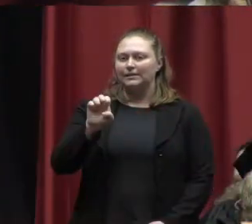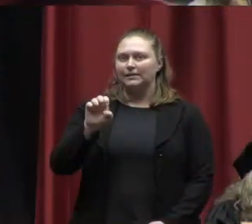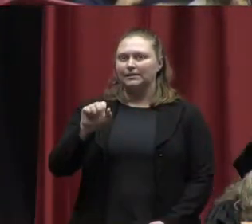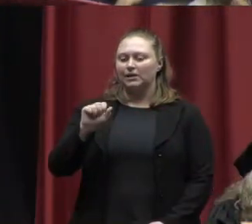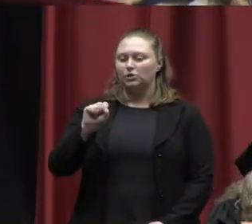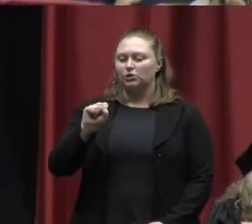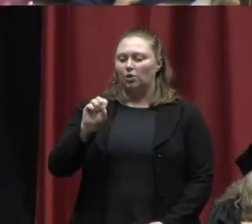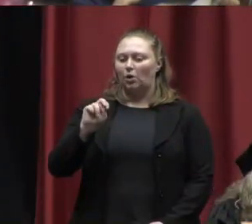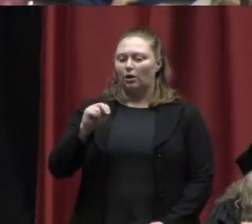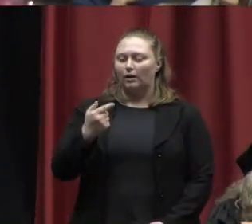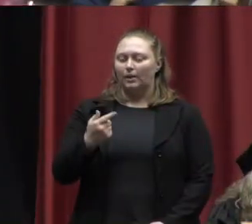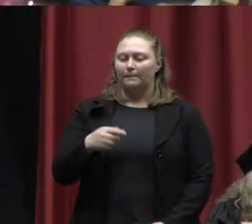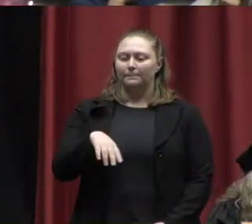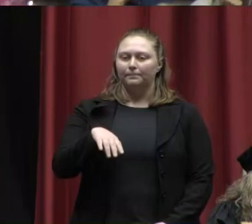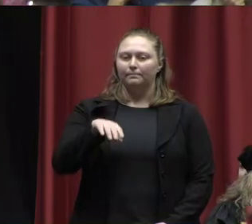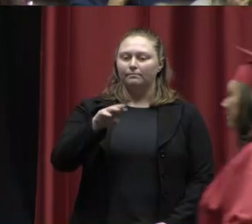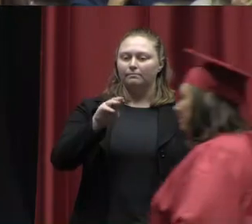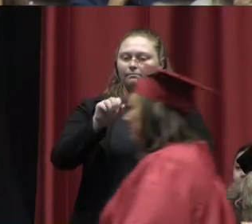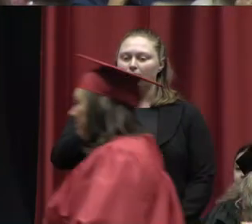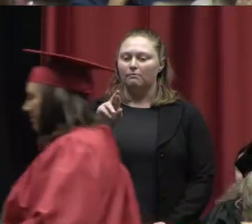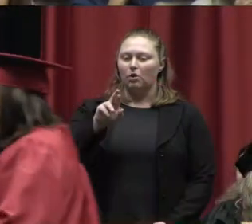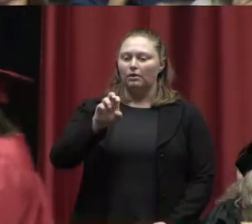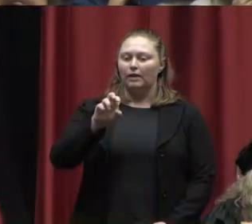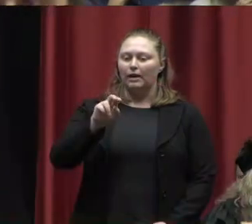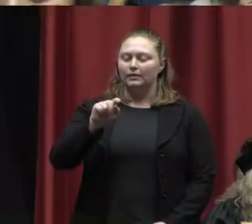Miranda Archuleta.